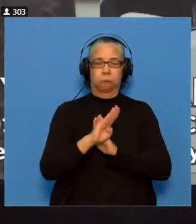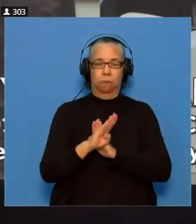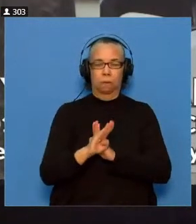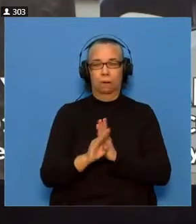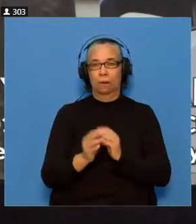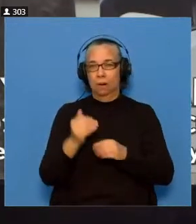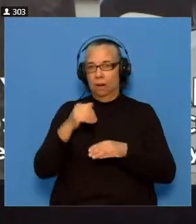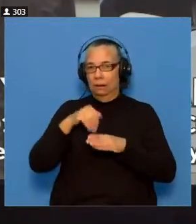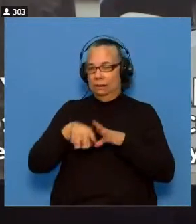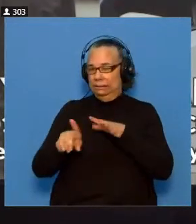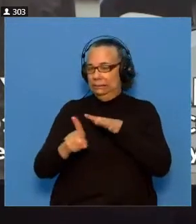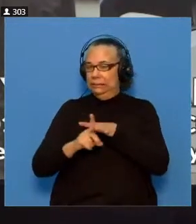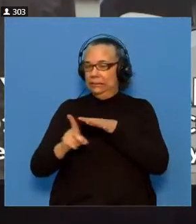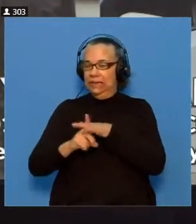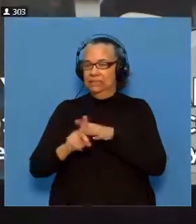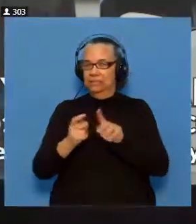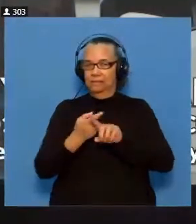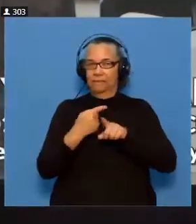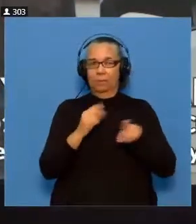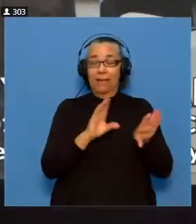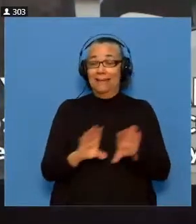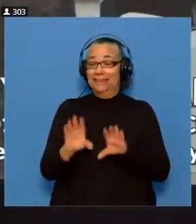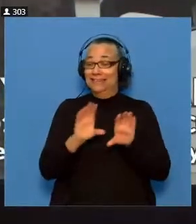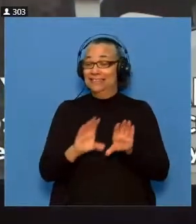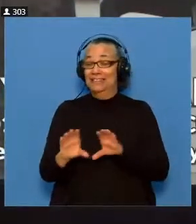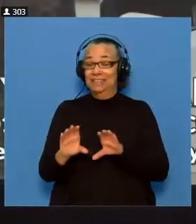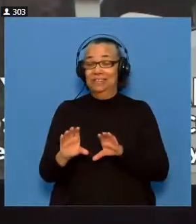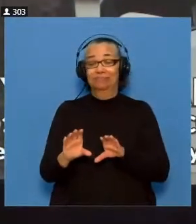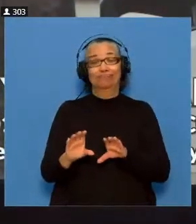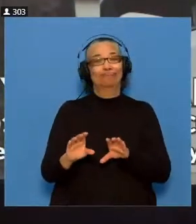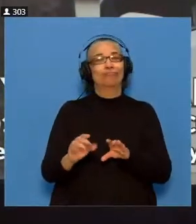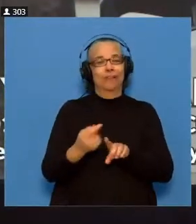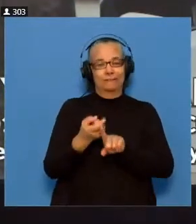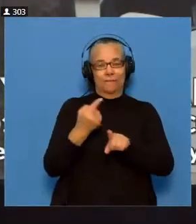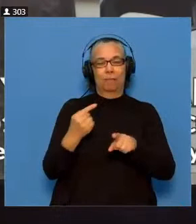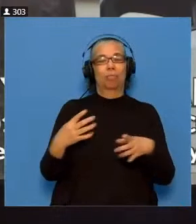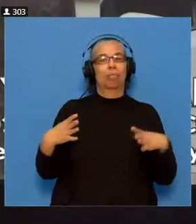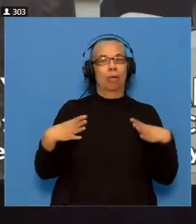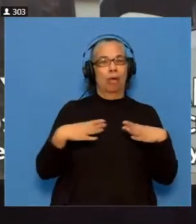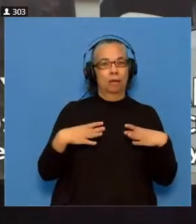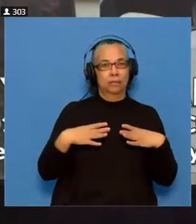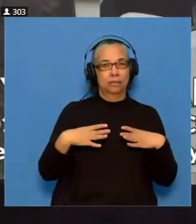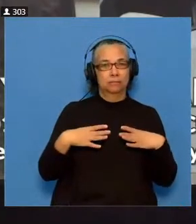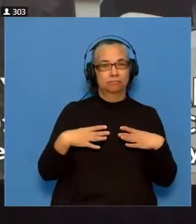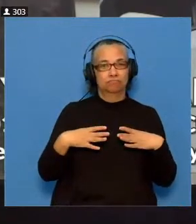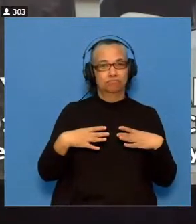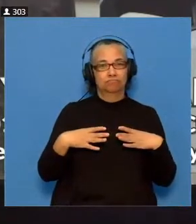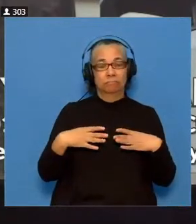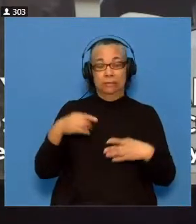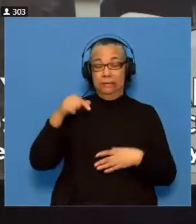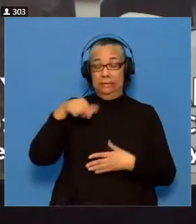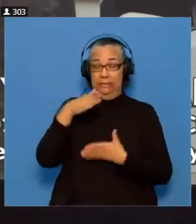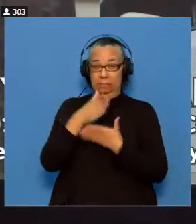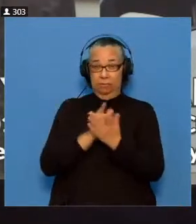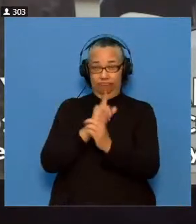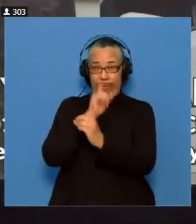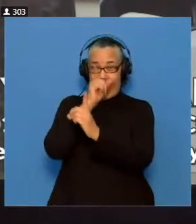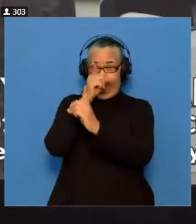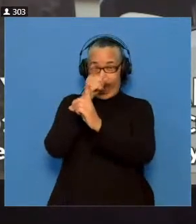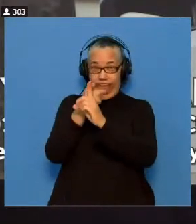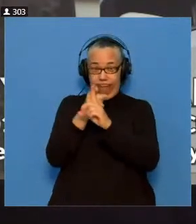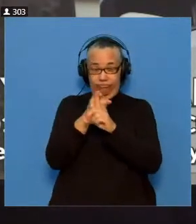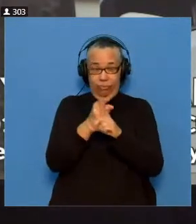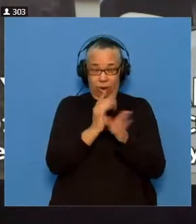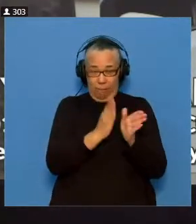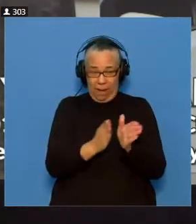surges in cases from activity around the holidays. This is part of a targeted strategy that will